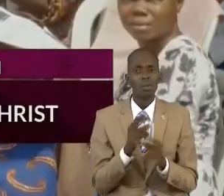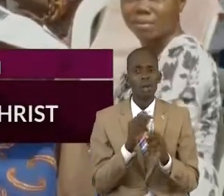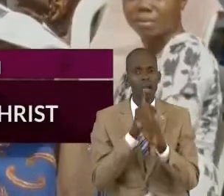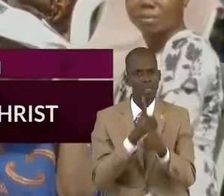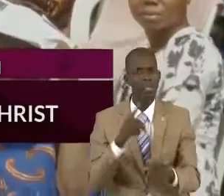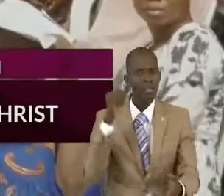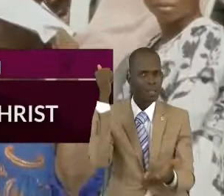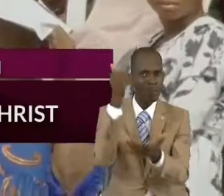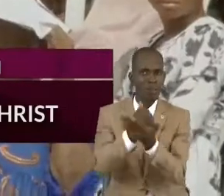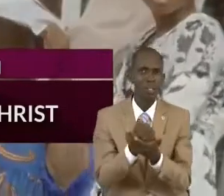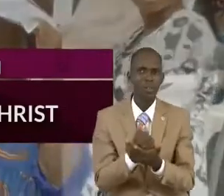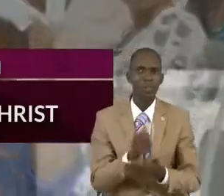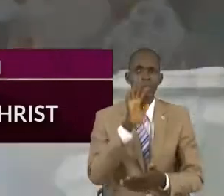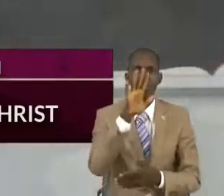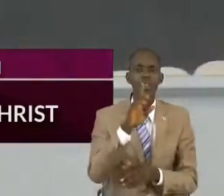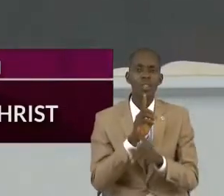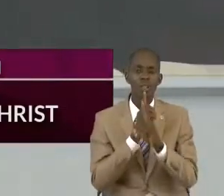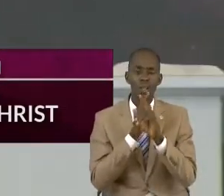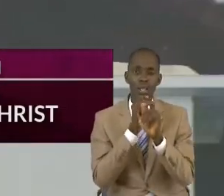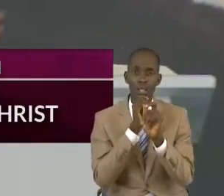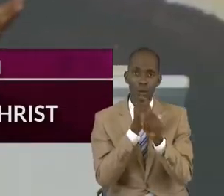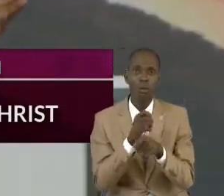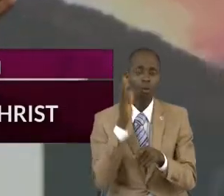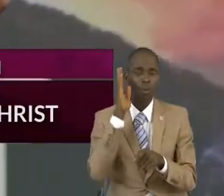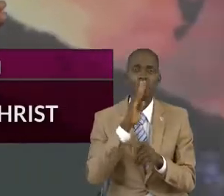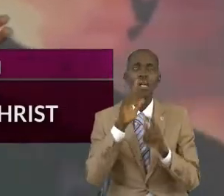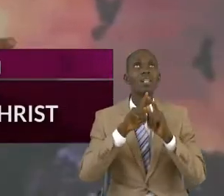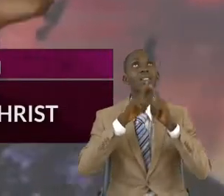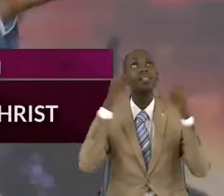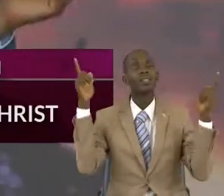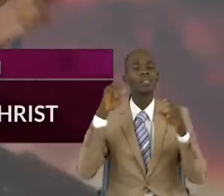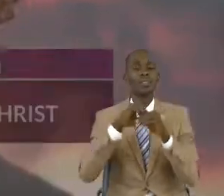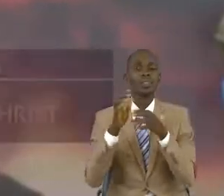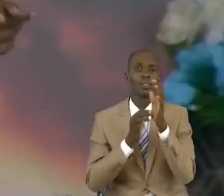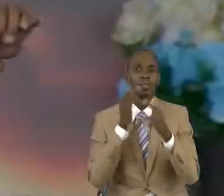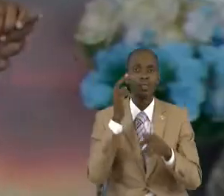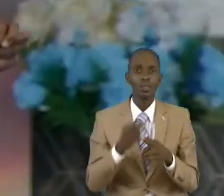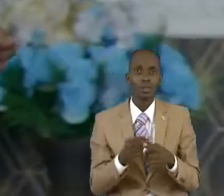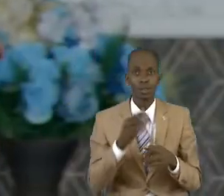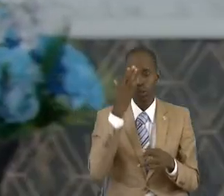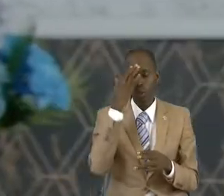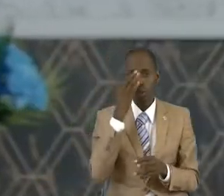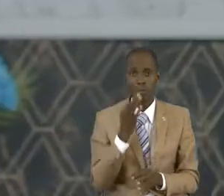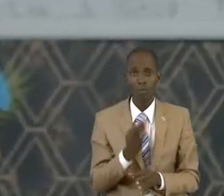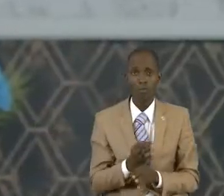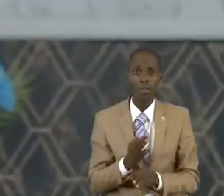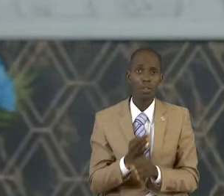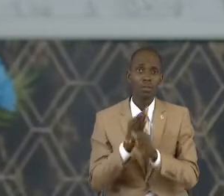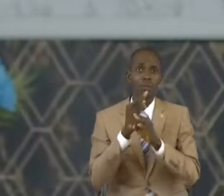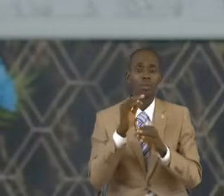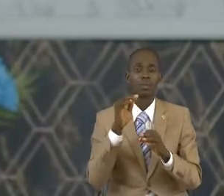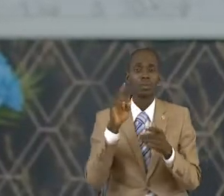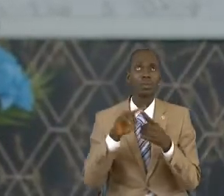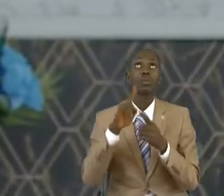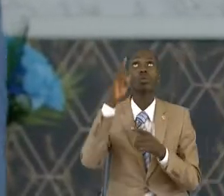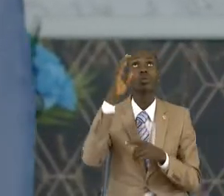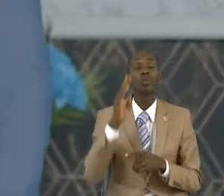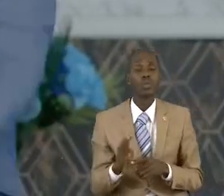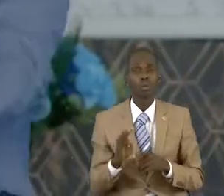Your reward will be great. Amen. You know, faithfulness to God, devotion to